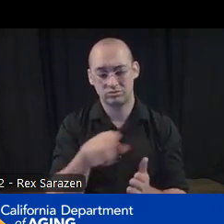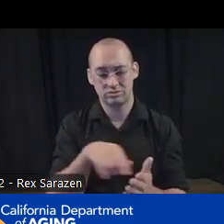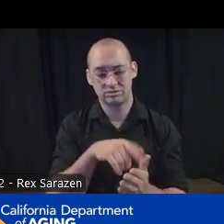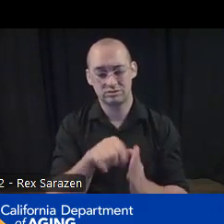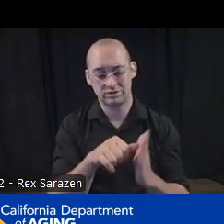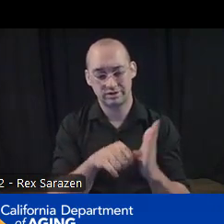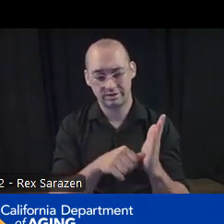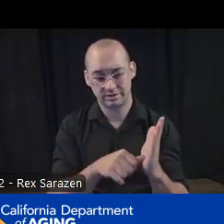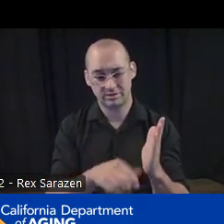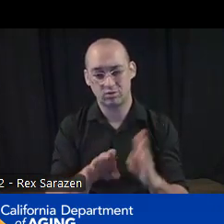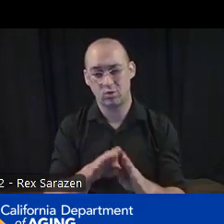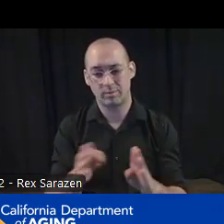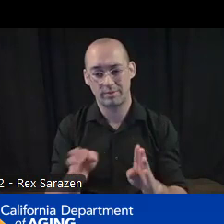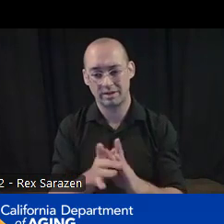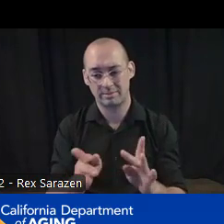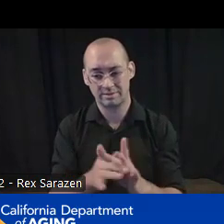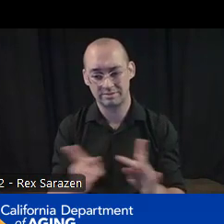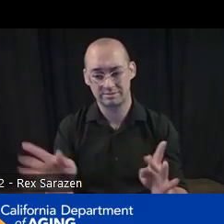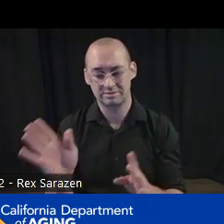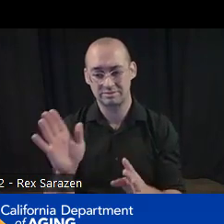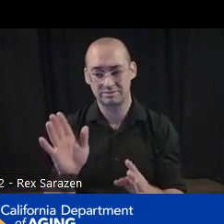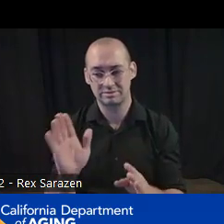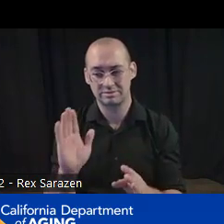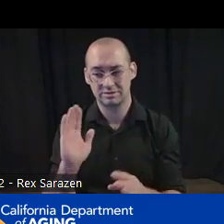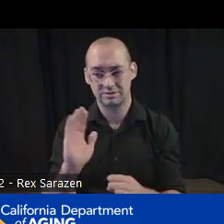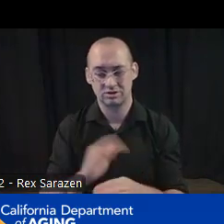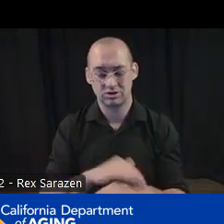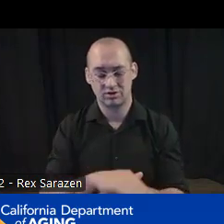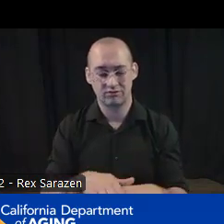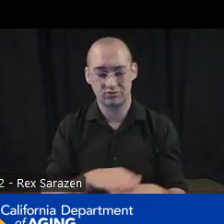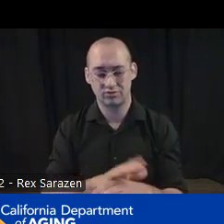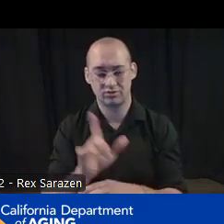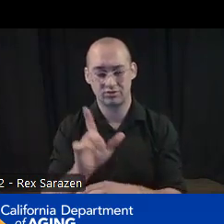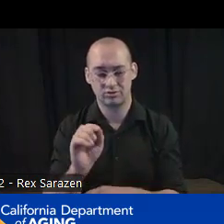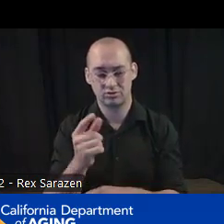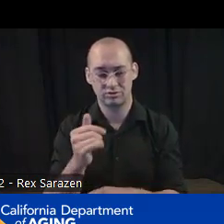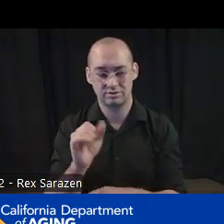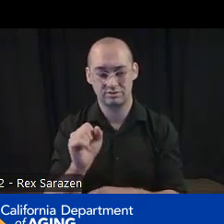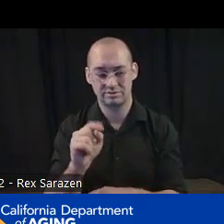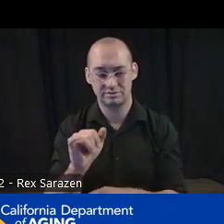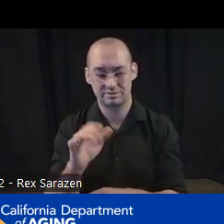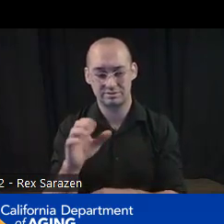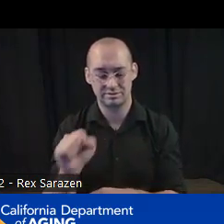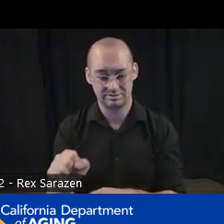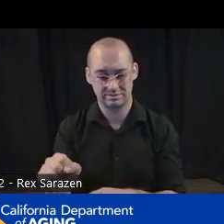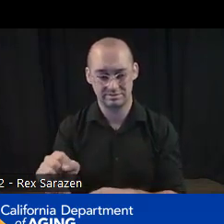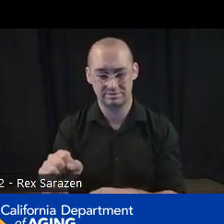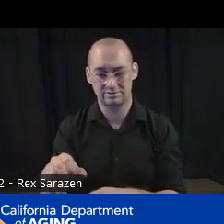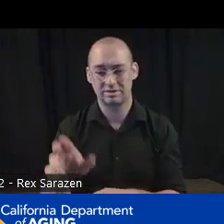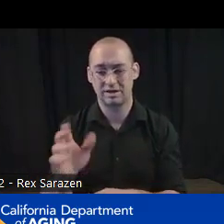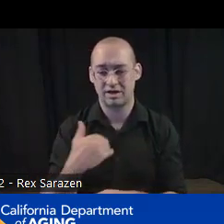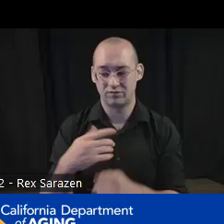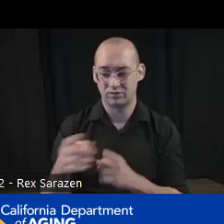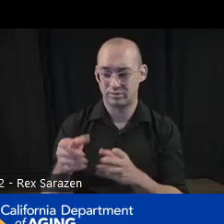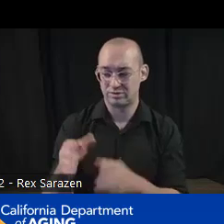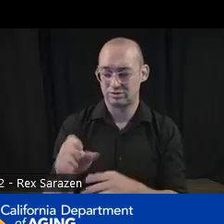remarks. I went over our logistics. We have opening remarks from our director, Susan DeMorris, and we will get a Aging